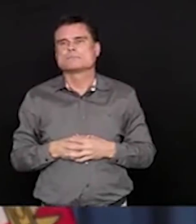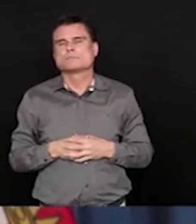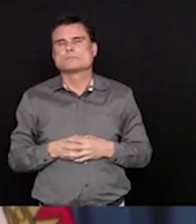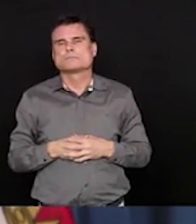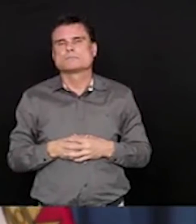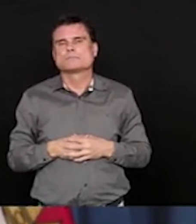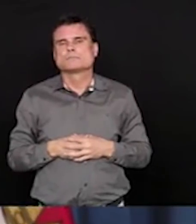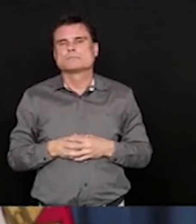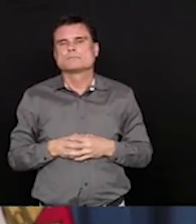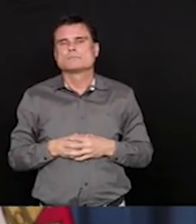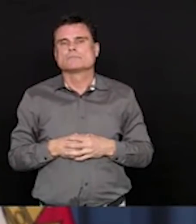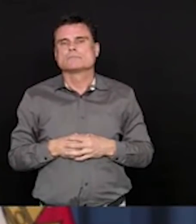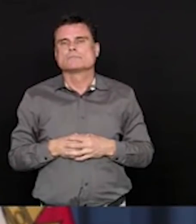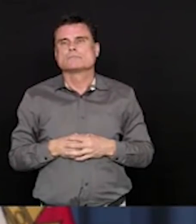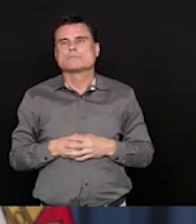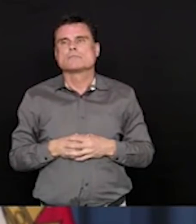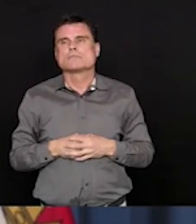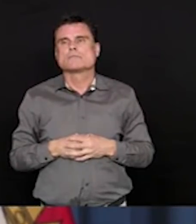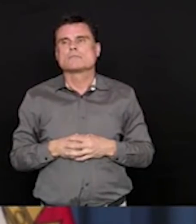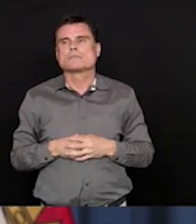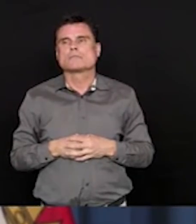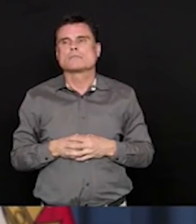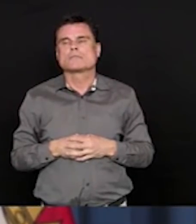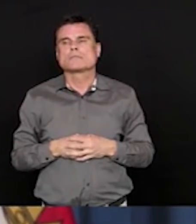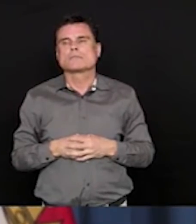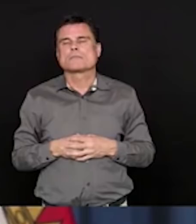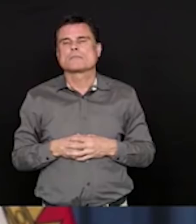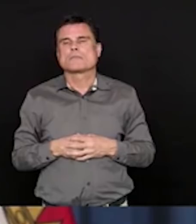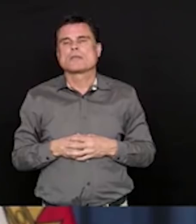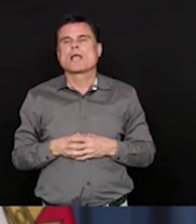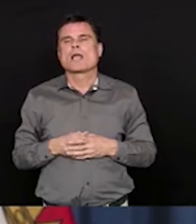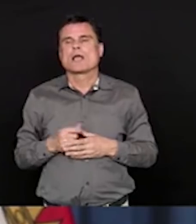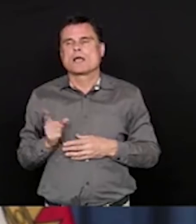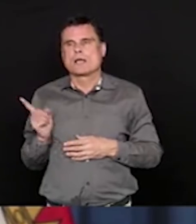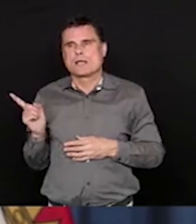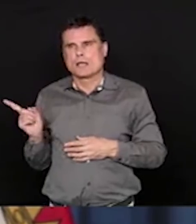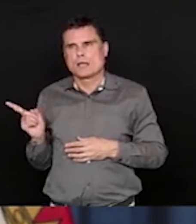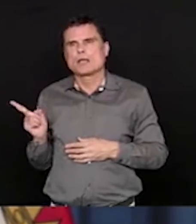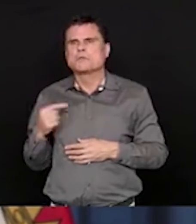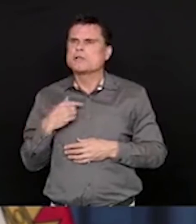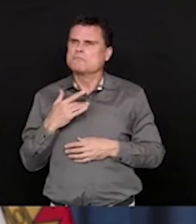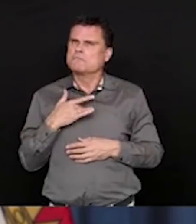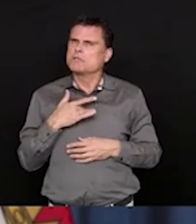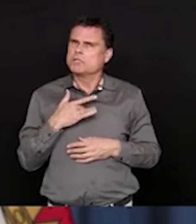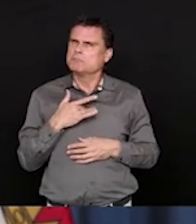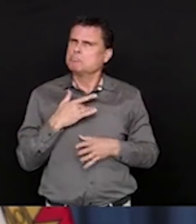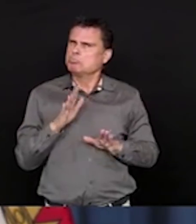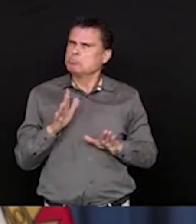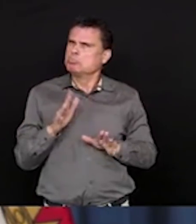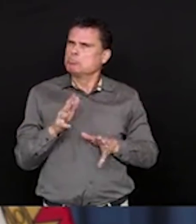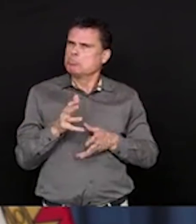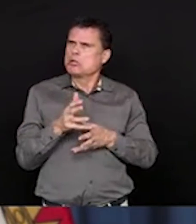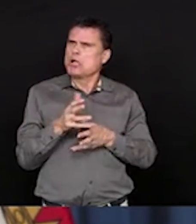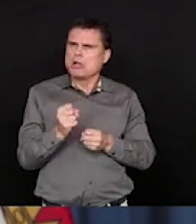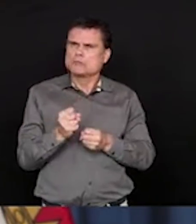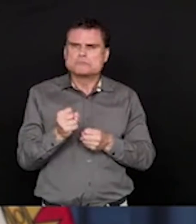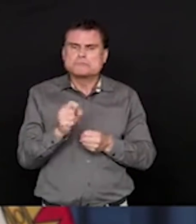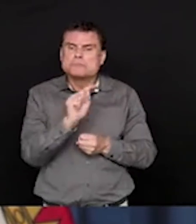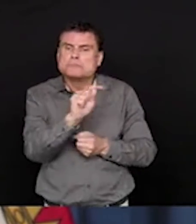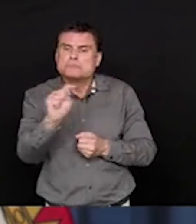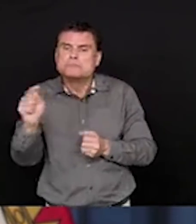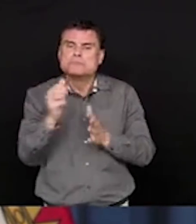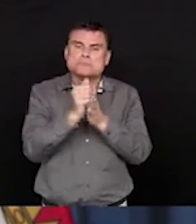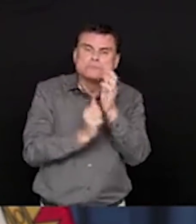Well, we certainly feel good as to supply, but we've put in place, as Dr. Henry has said, measures to ensure that we're using